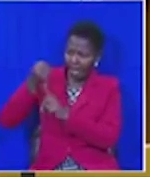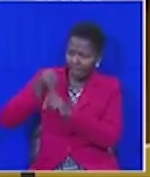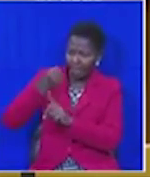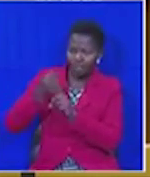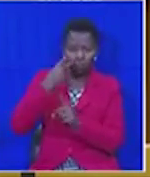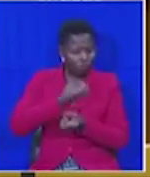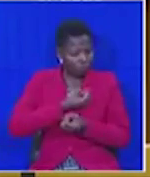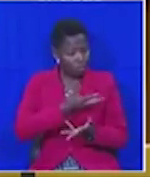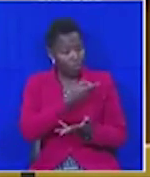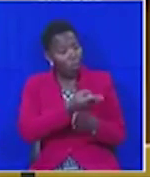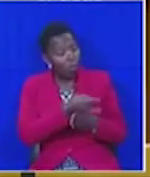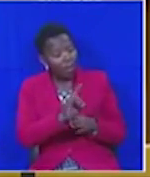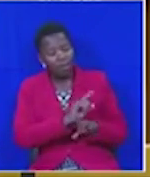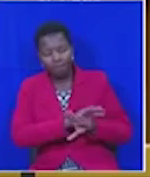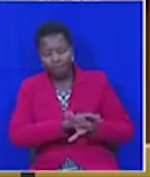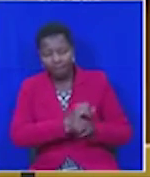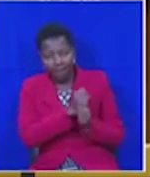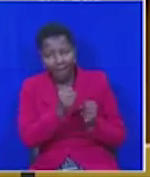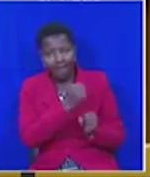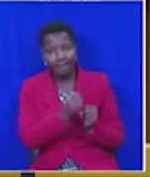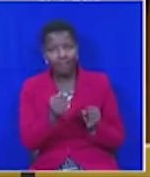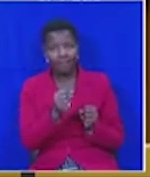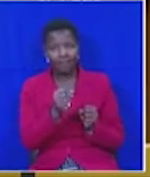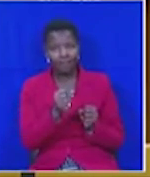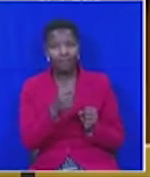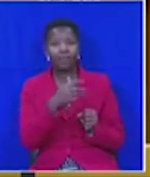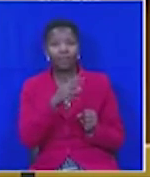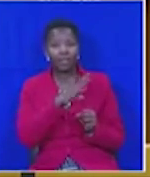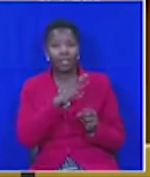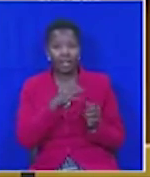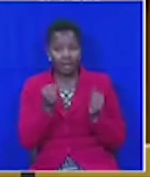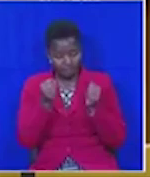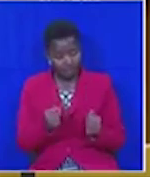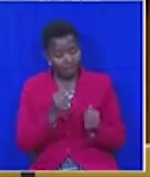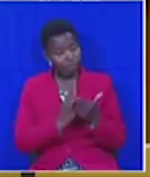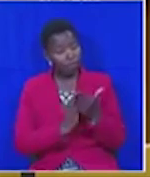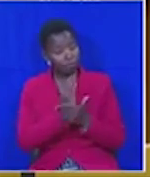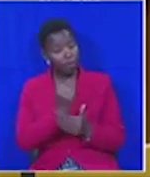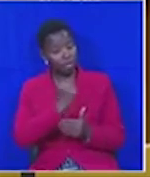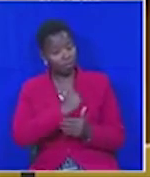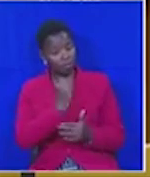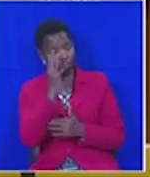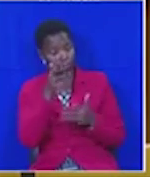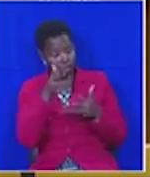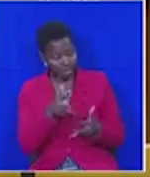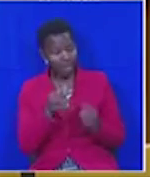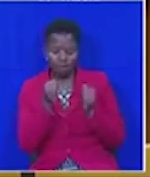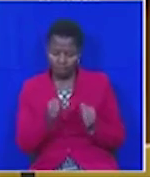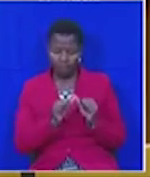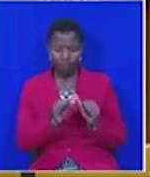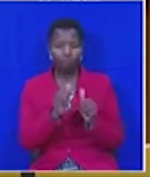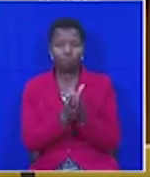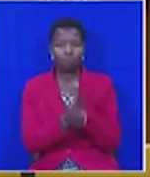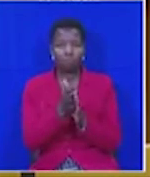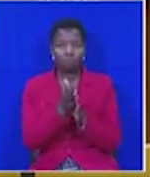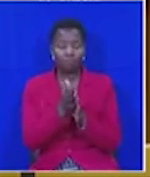are not going to win. I'm going to assert my right to speak in this house, and people believe me.